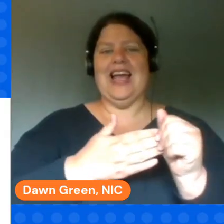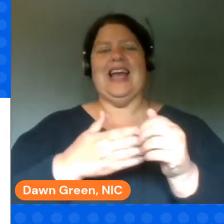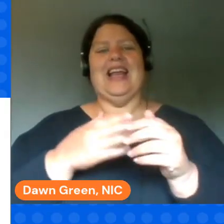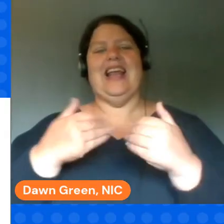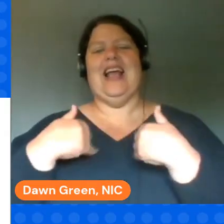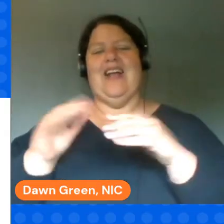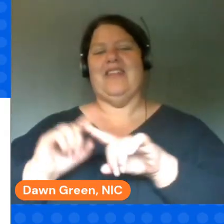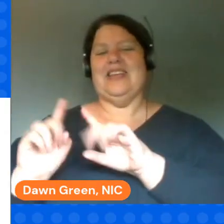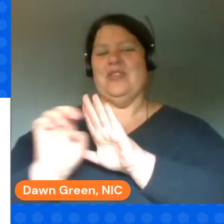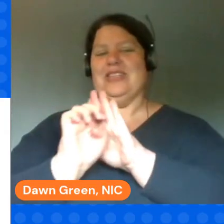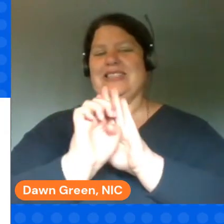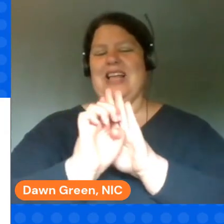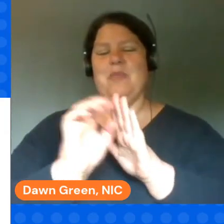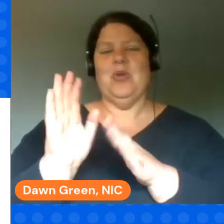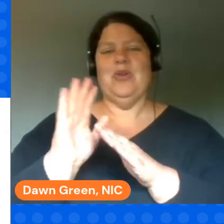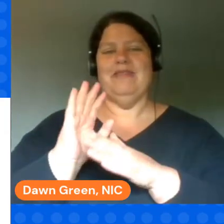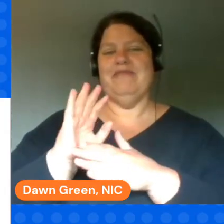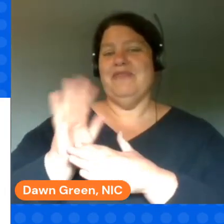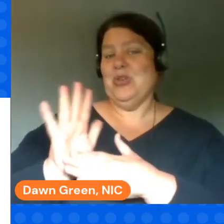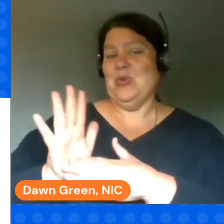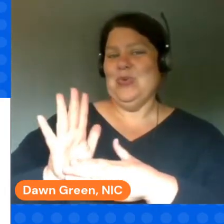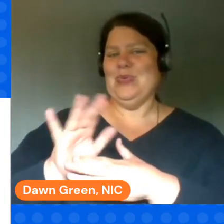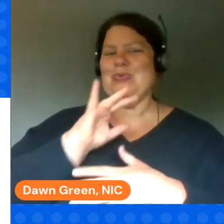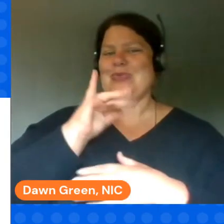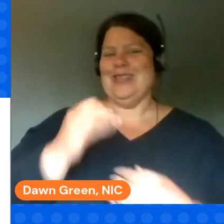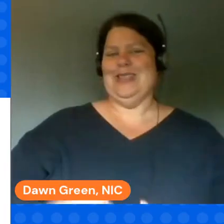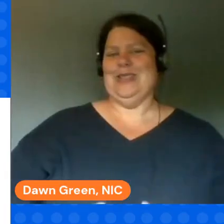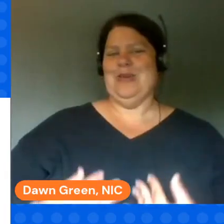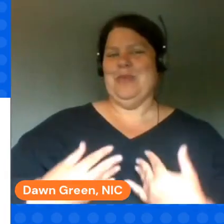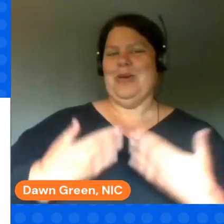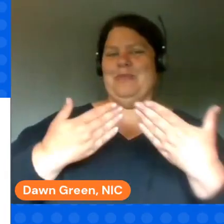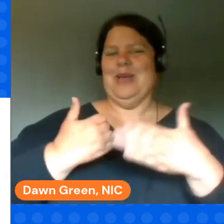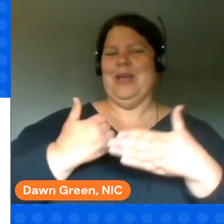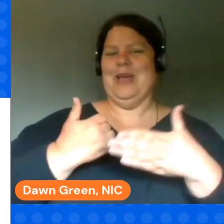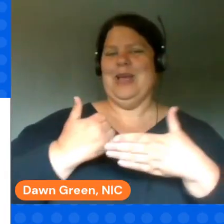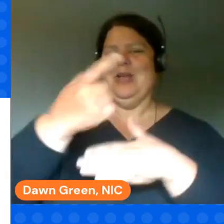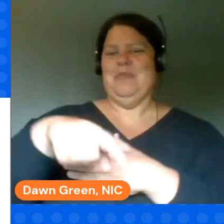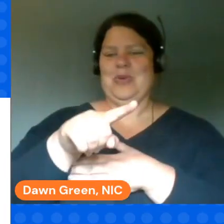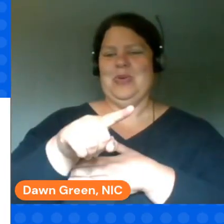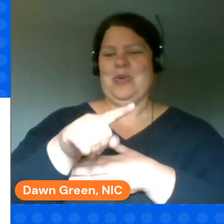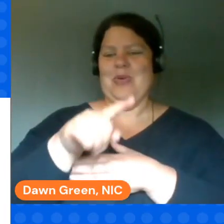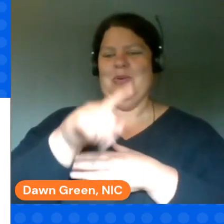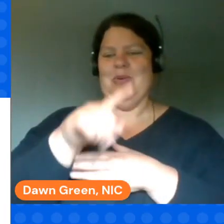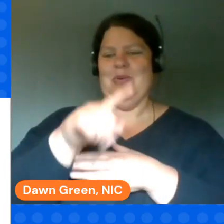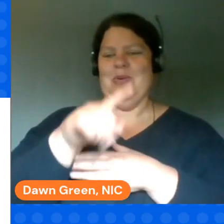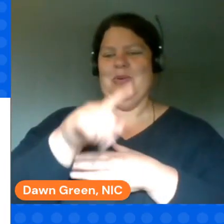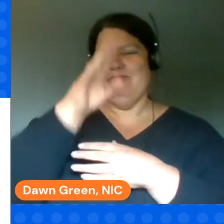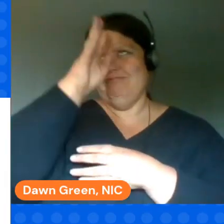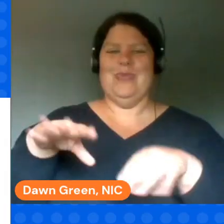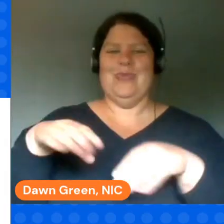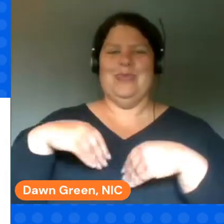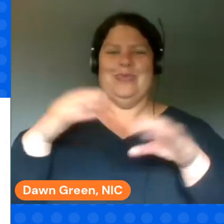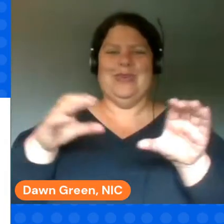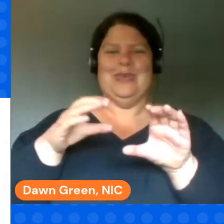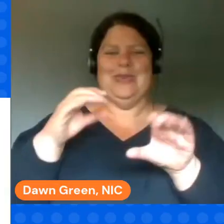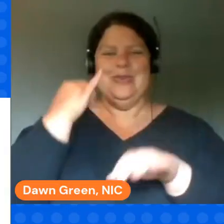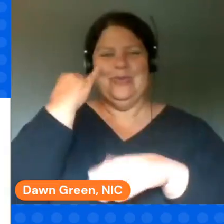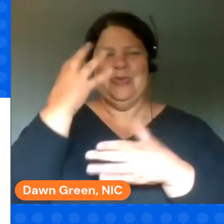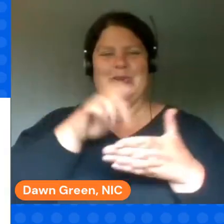think it's a really inspiring and might help you come up with your own similar activities. If you want to check them out, you can scan the QR